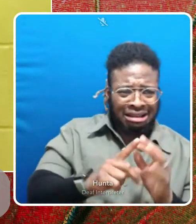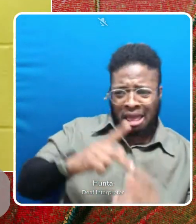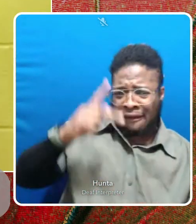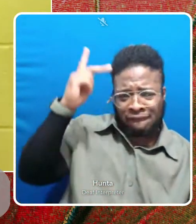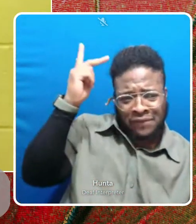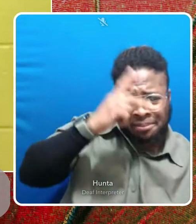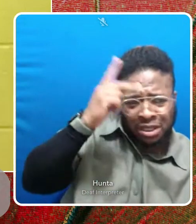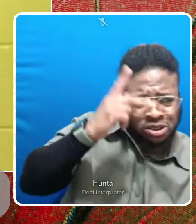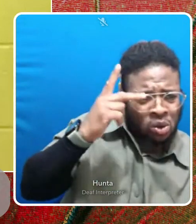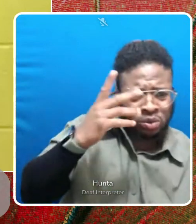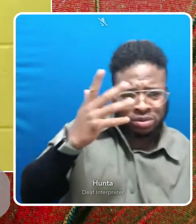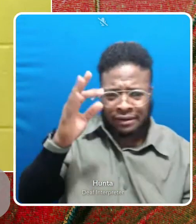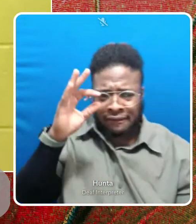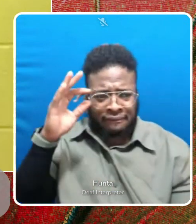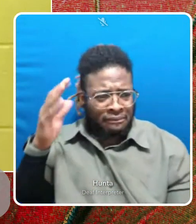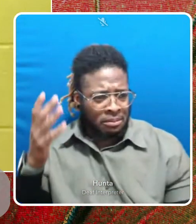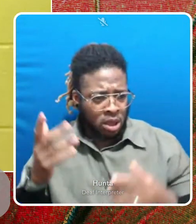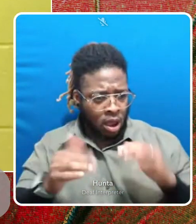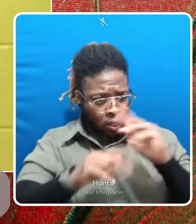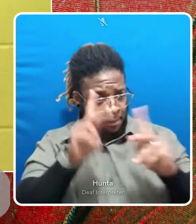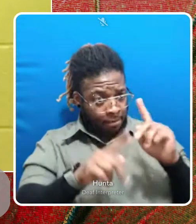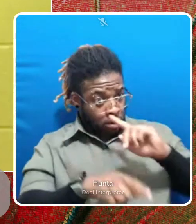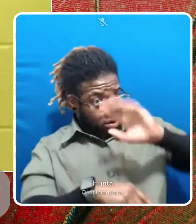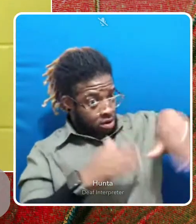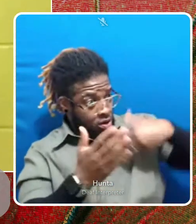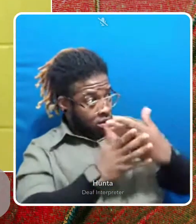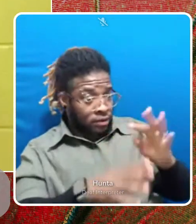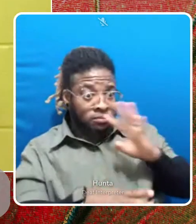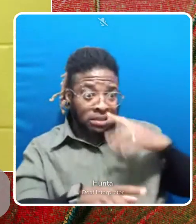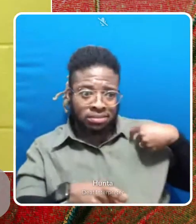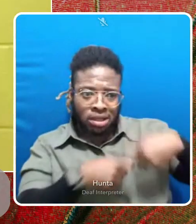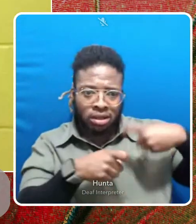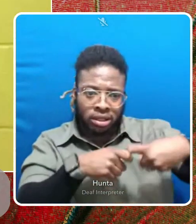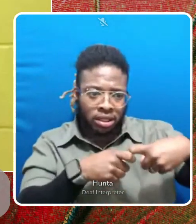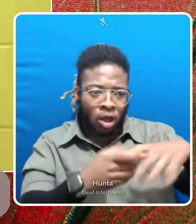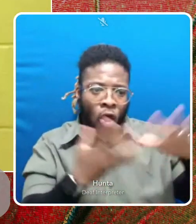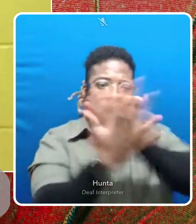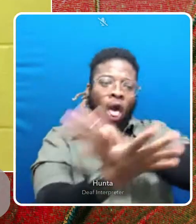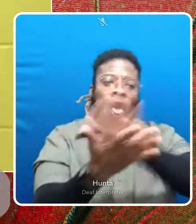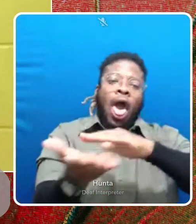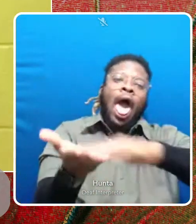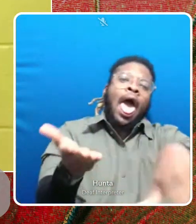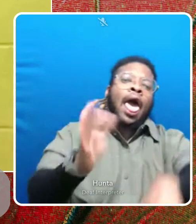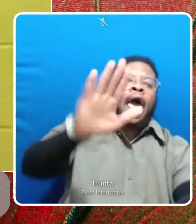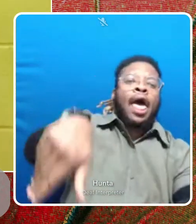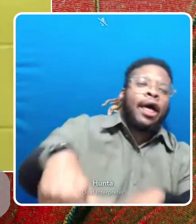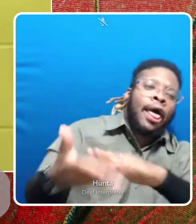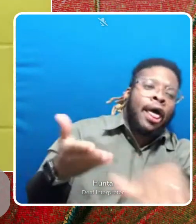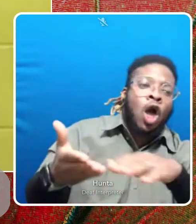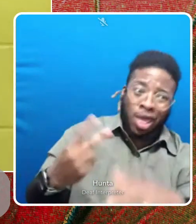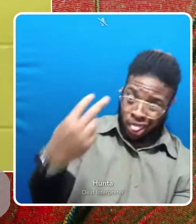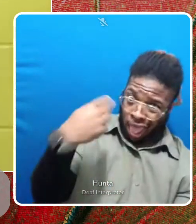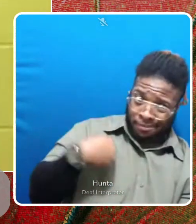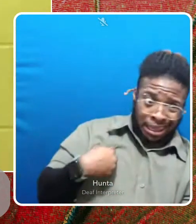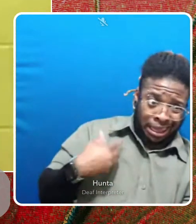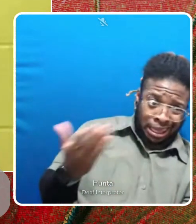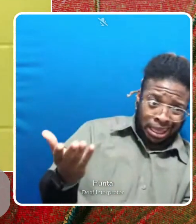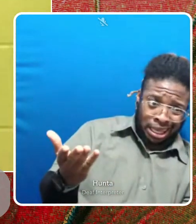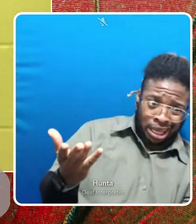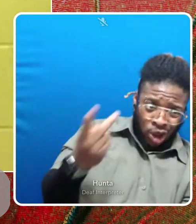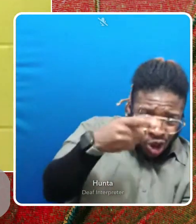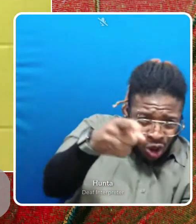So that when the other Hispanic kids at their school say, wait, you're Mexican? They can say, sí, lo soy, which I